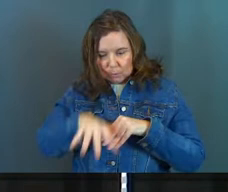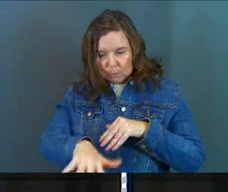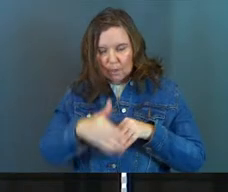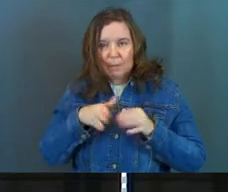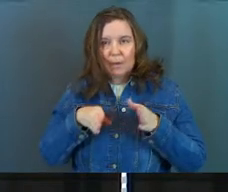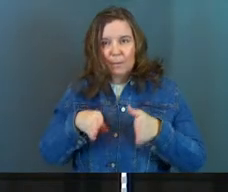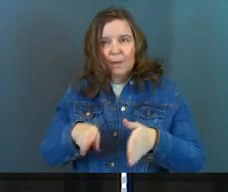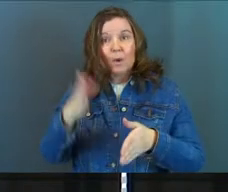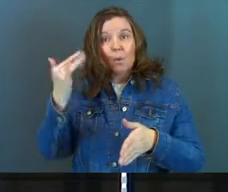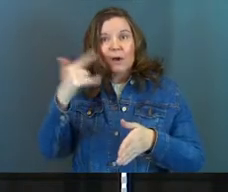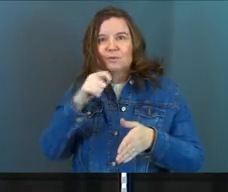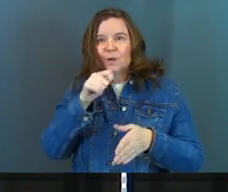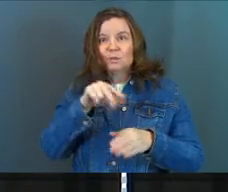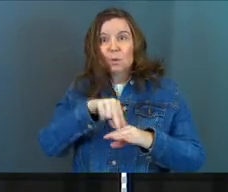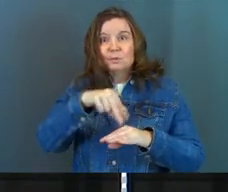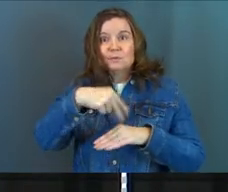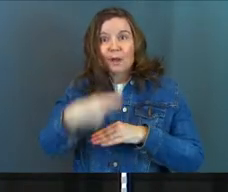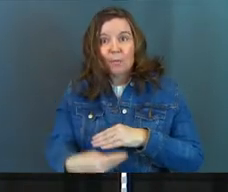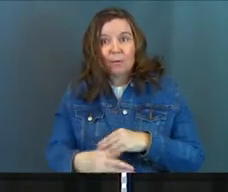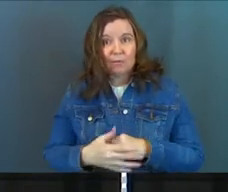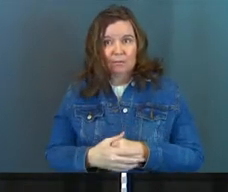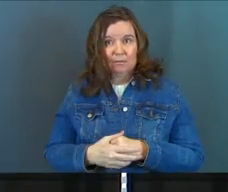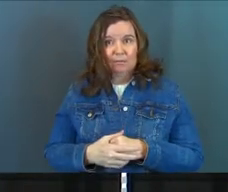need a light on my path? So I don't stumble.